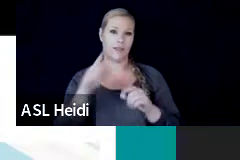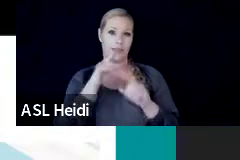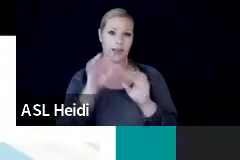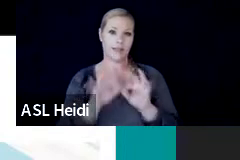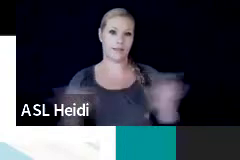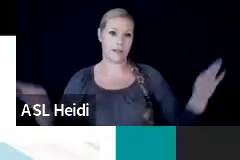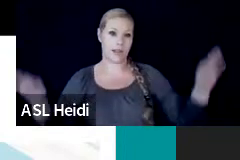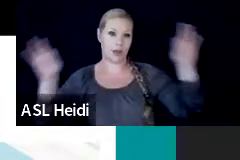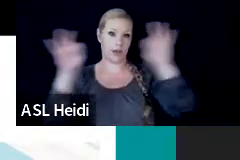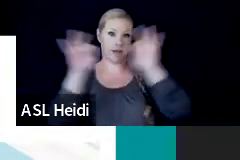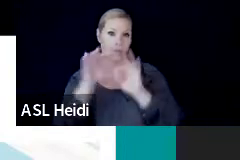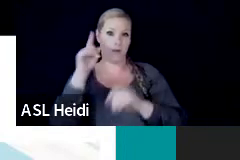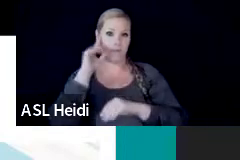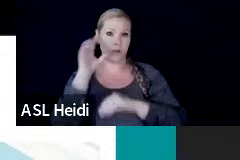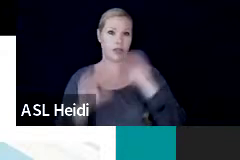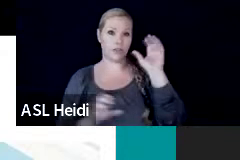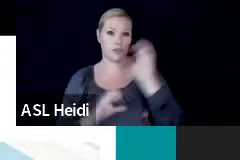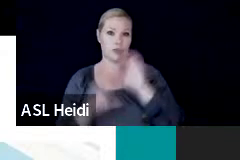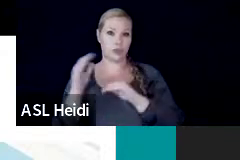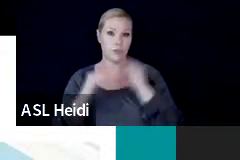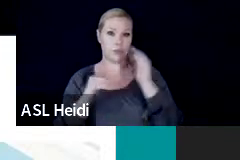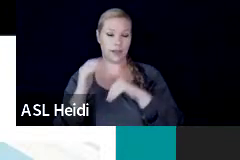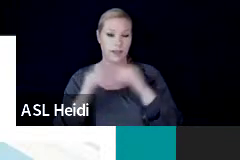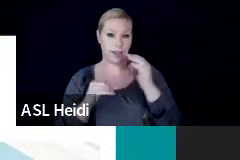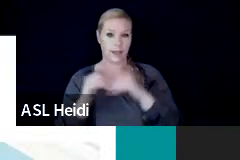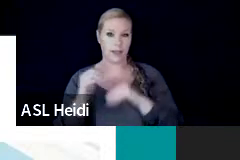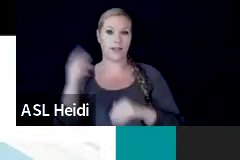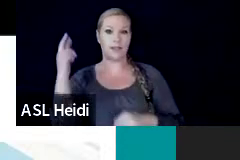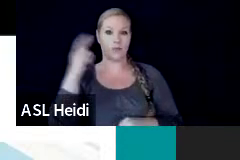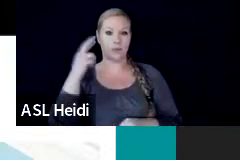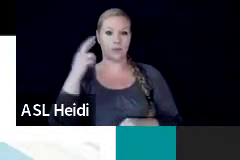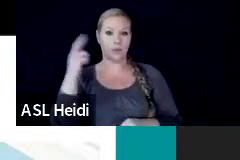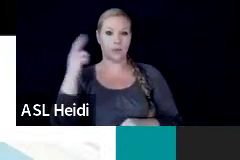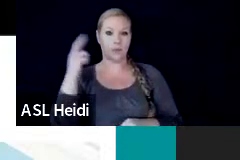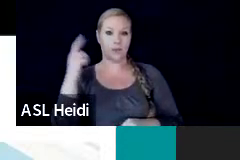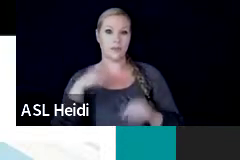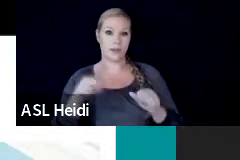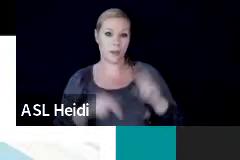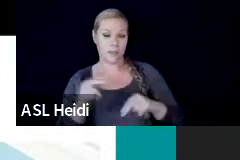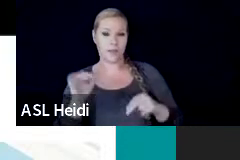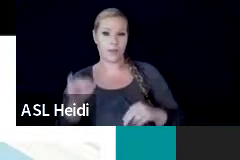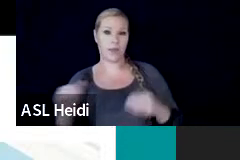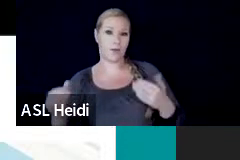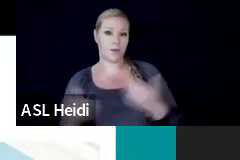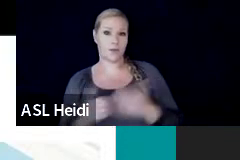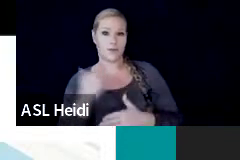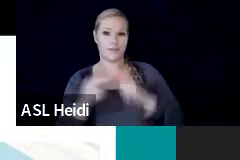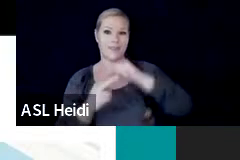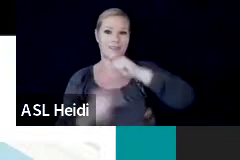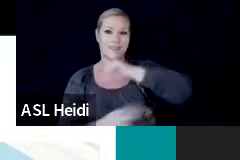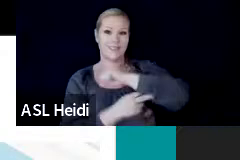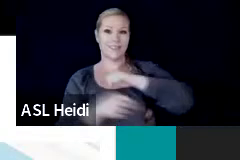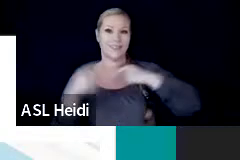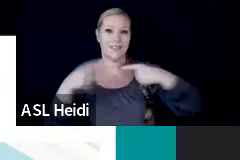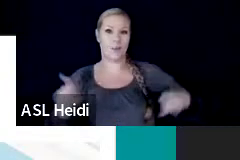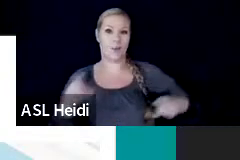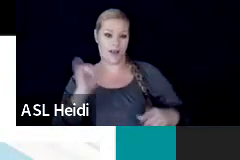for constructability reasons. So we can build the new bridge while the existing one is still in operation.